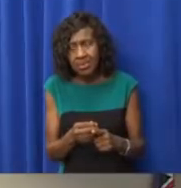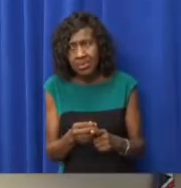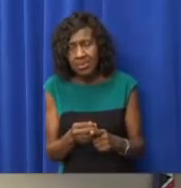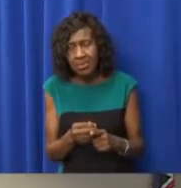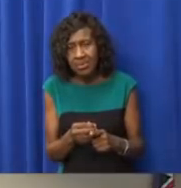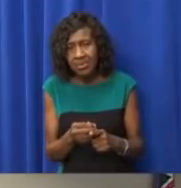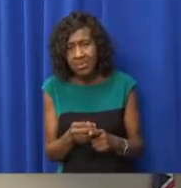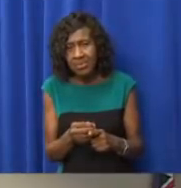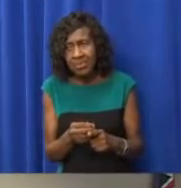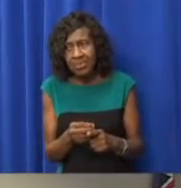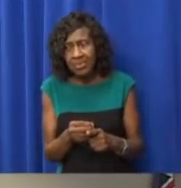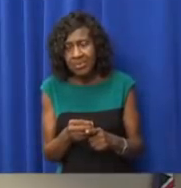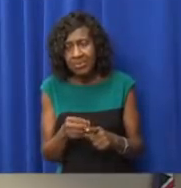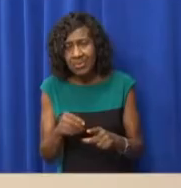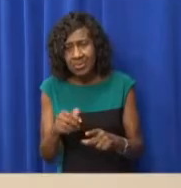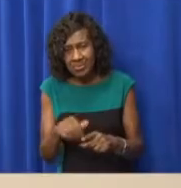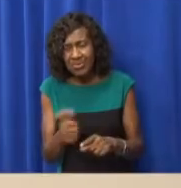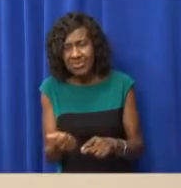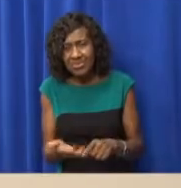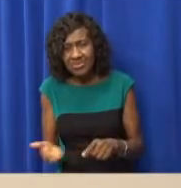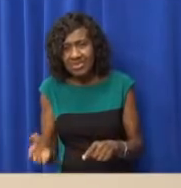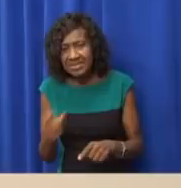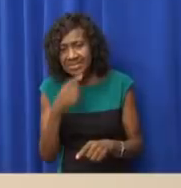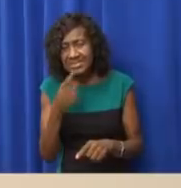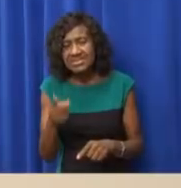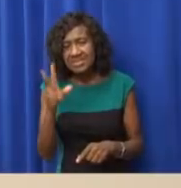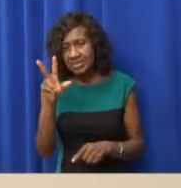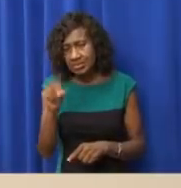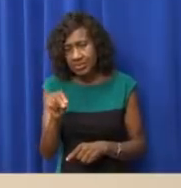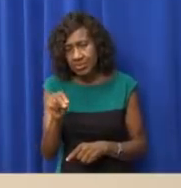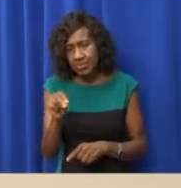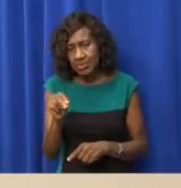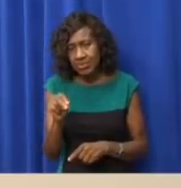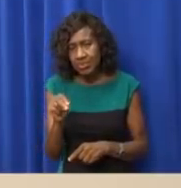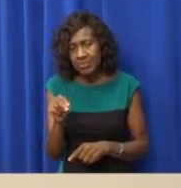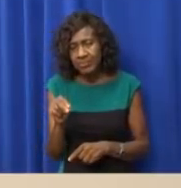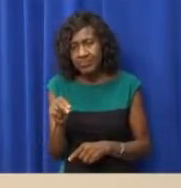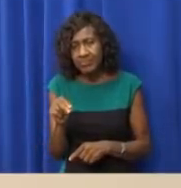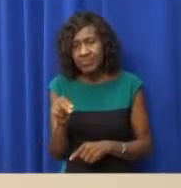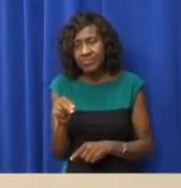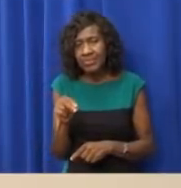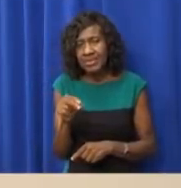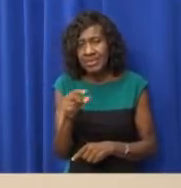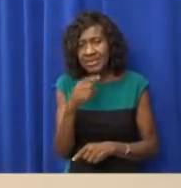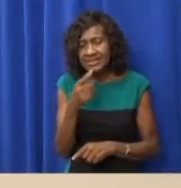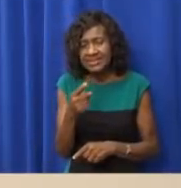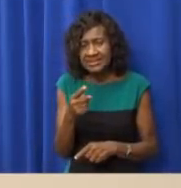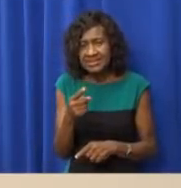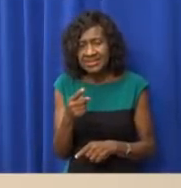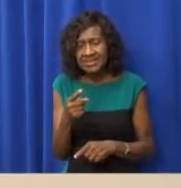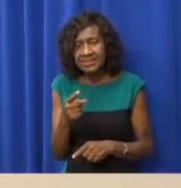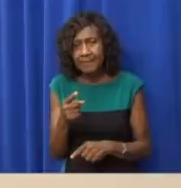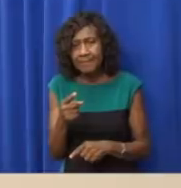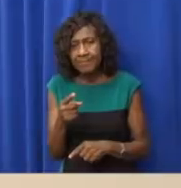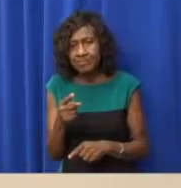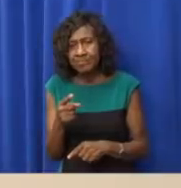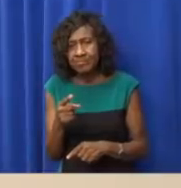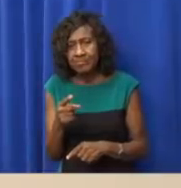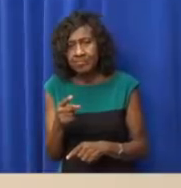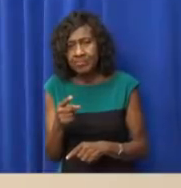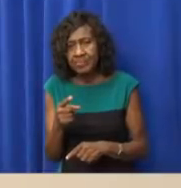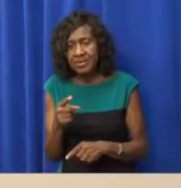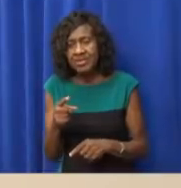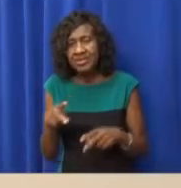No. The competent authority is requiring that they submit a plan of how the layout is going to